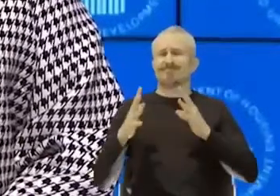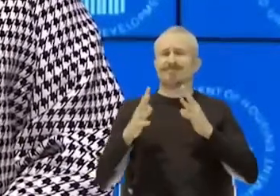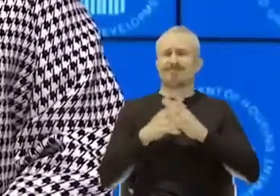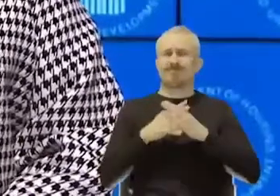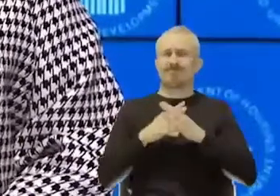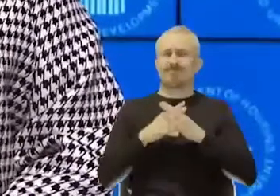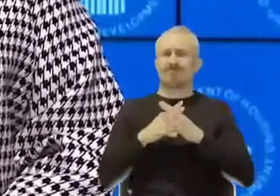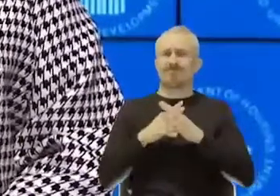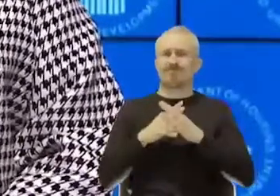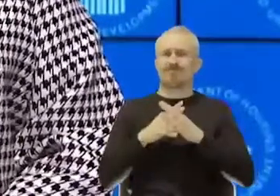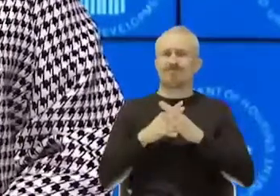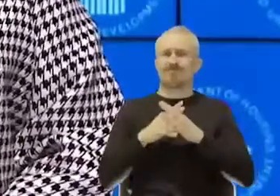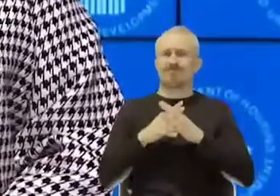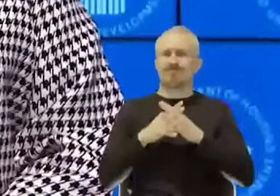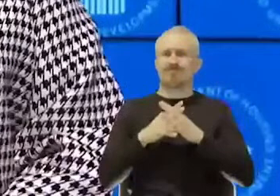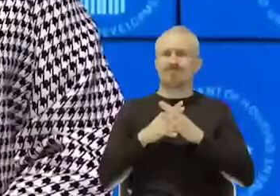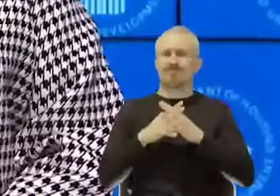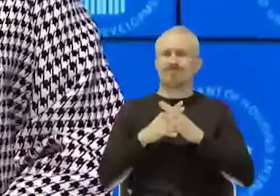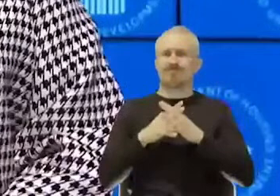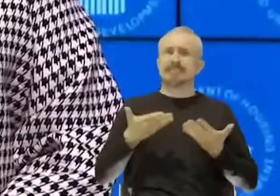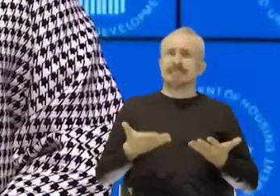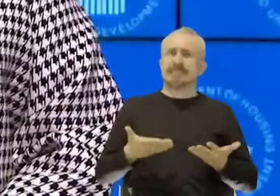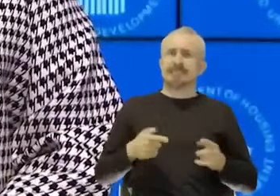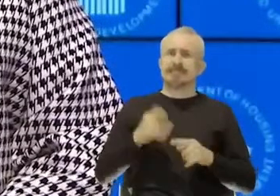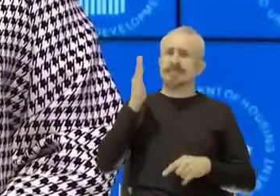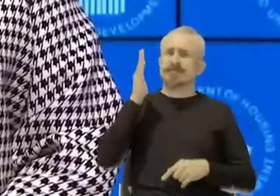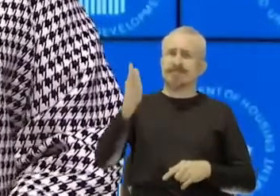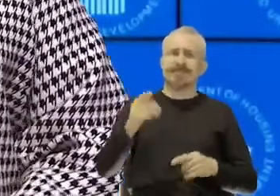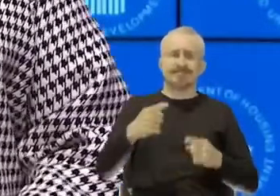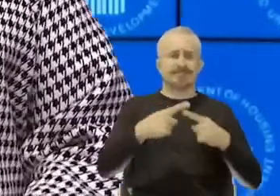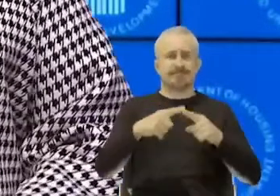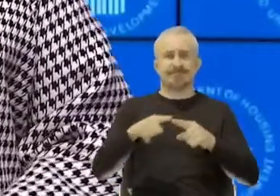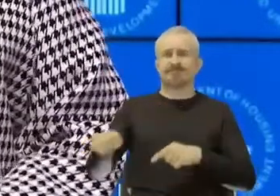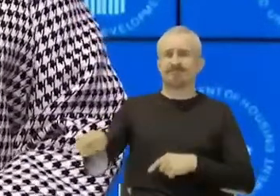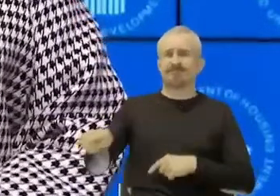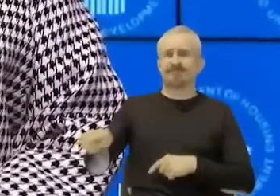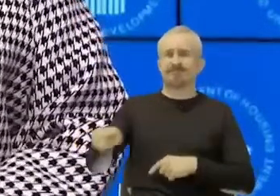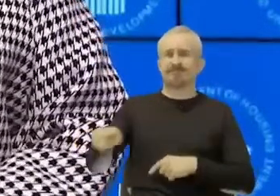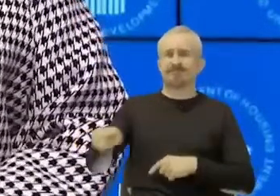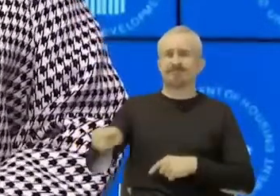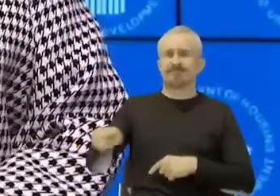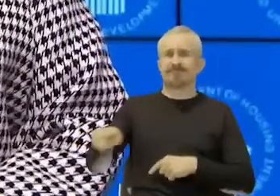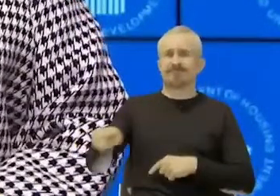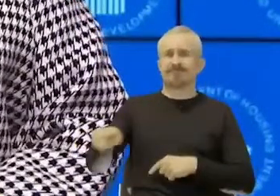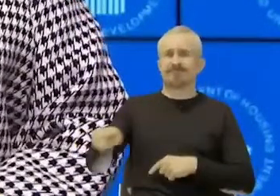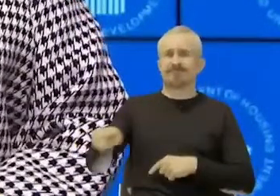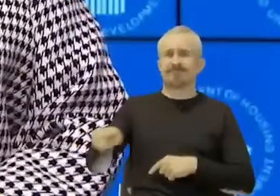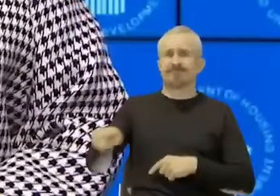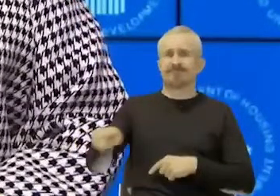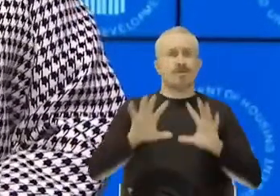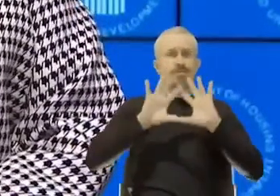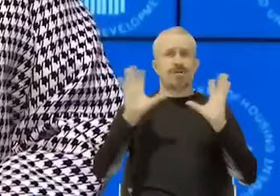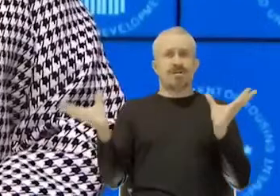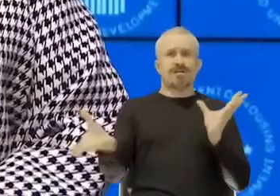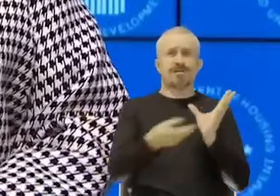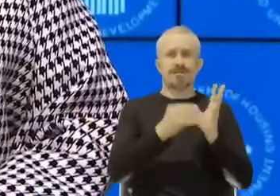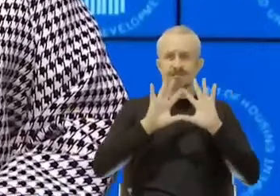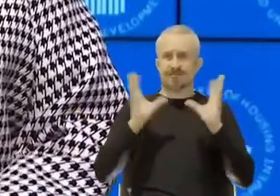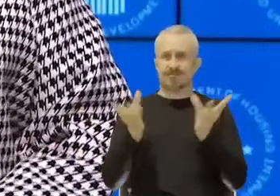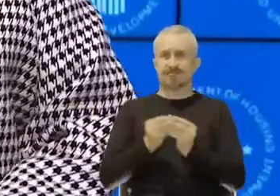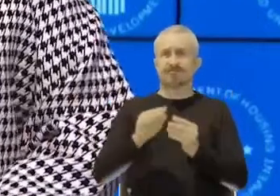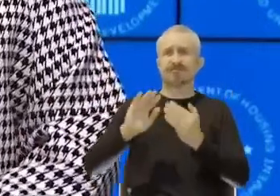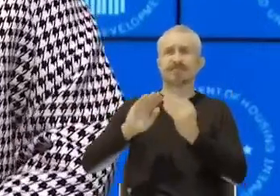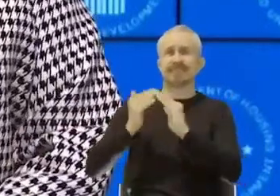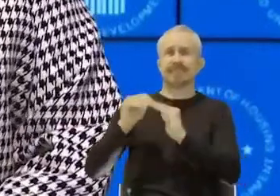neighboring countries' urban areas. Cities throughout Europe and the world stepped up to serve these people. I would like to thank our